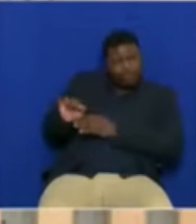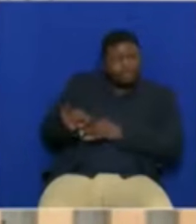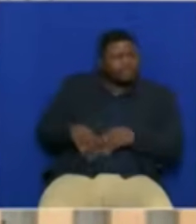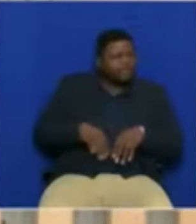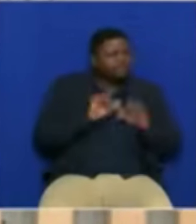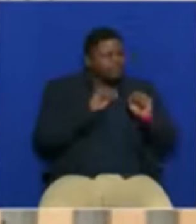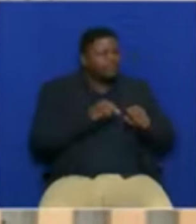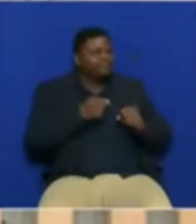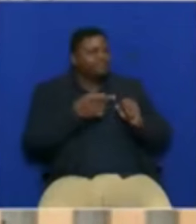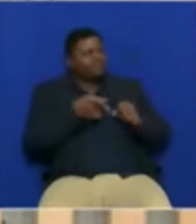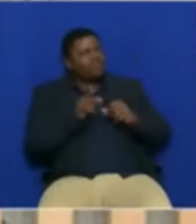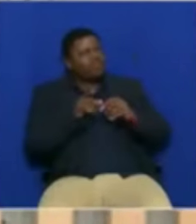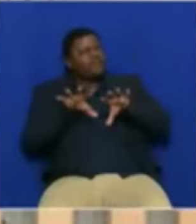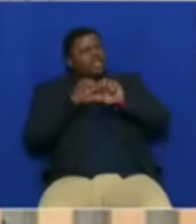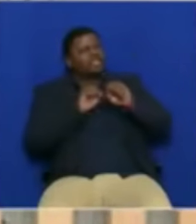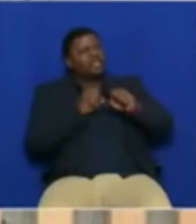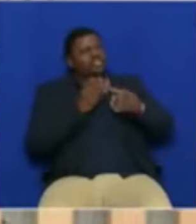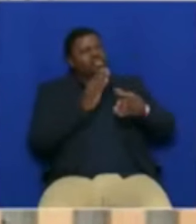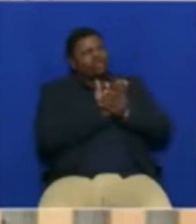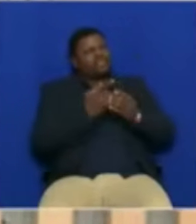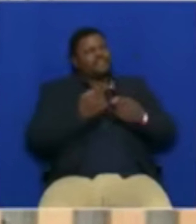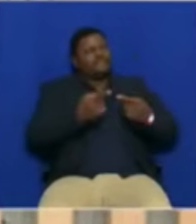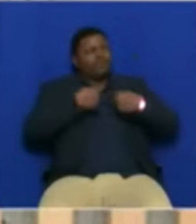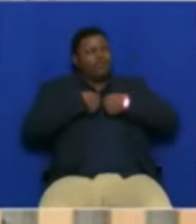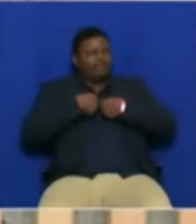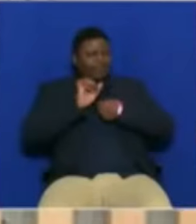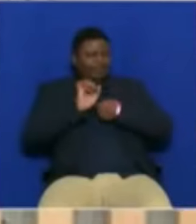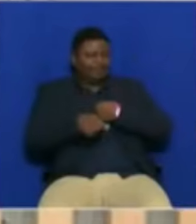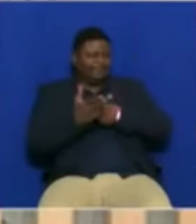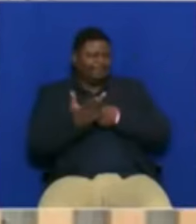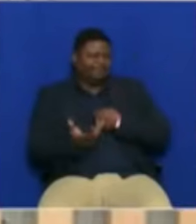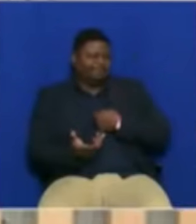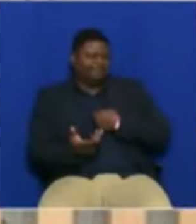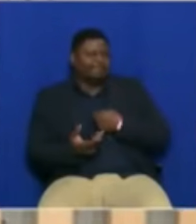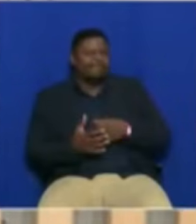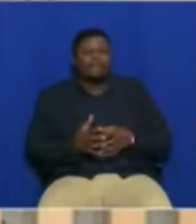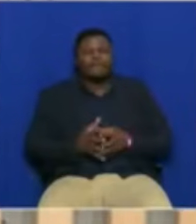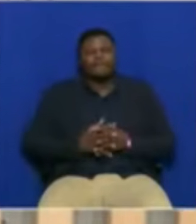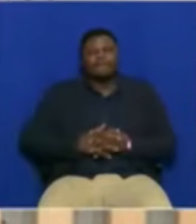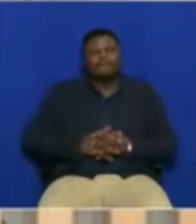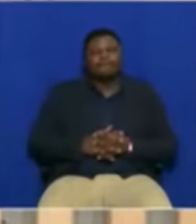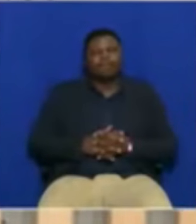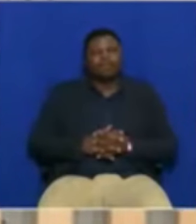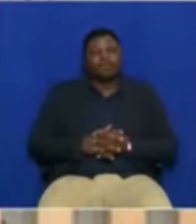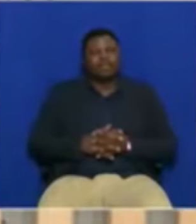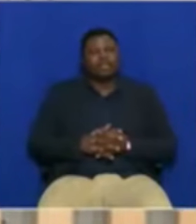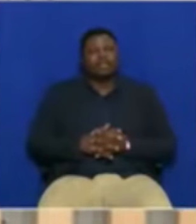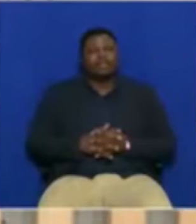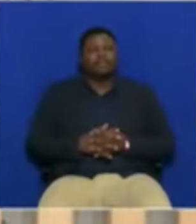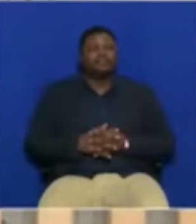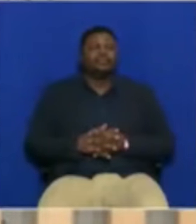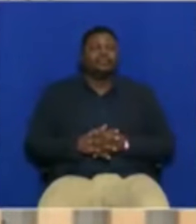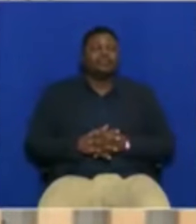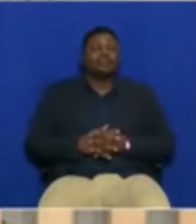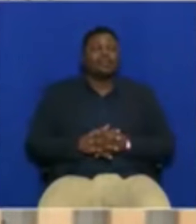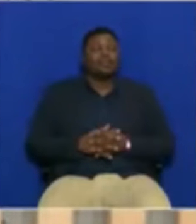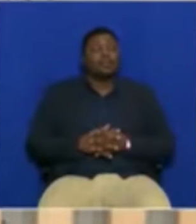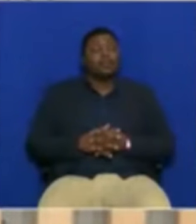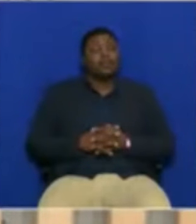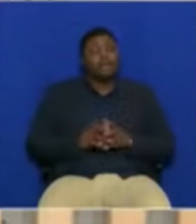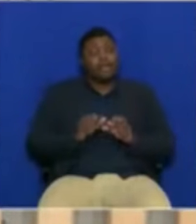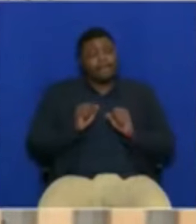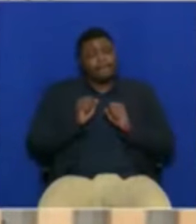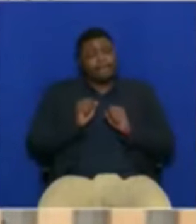And before we leave this particular annex, Chair, just to record that it's dated the 6th of